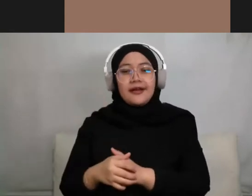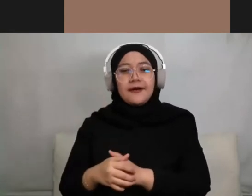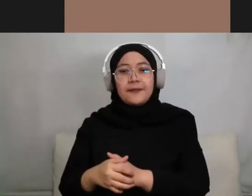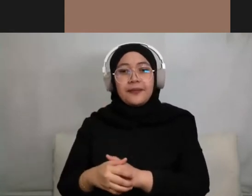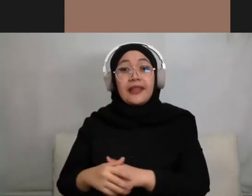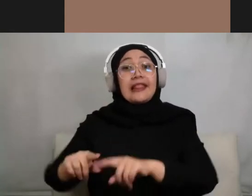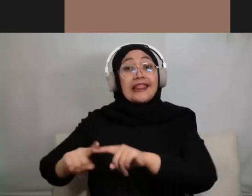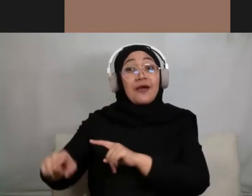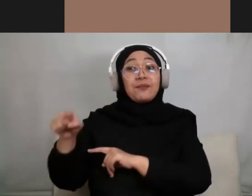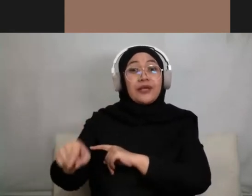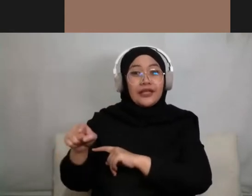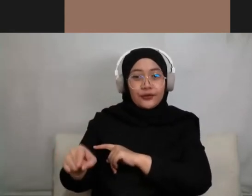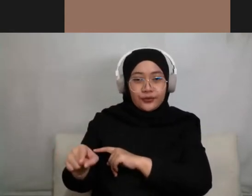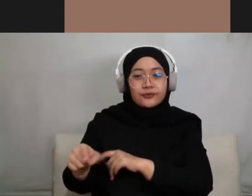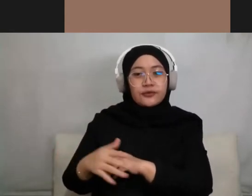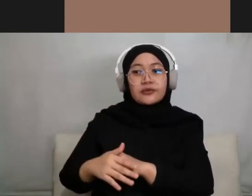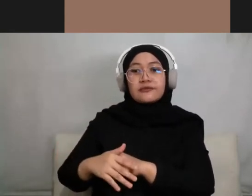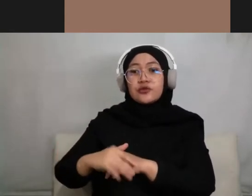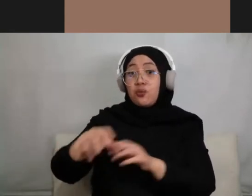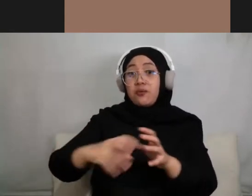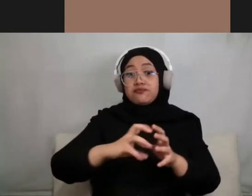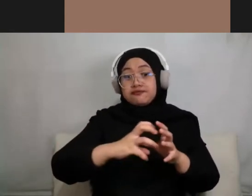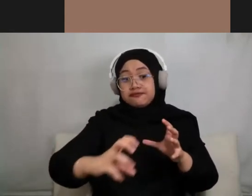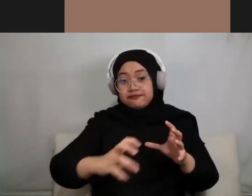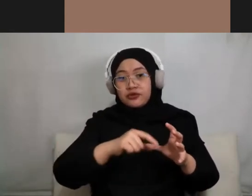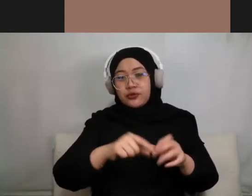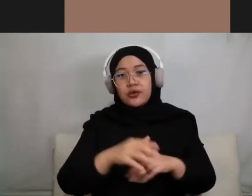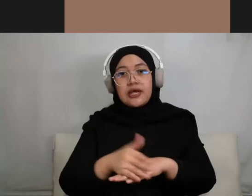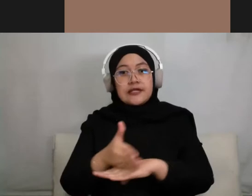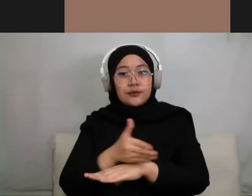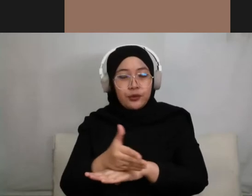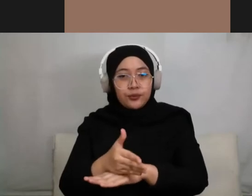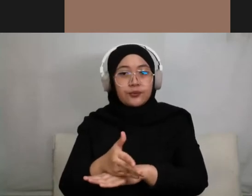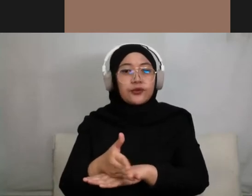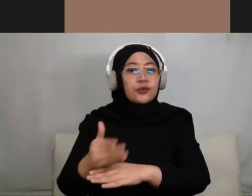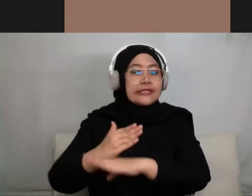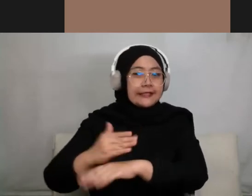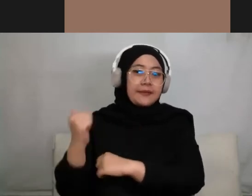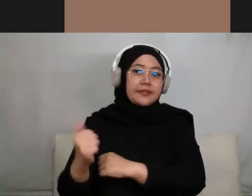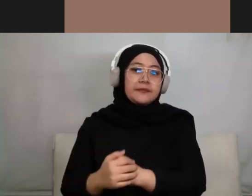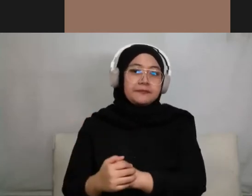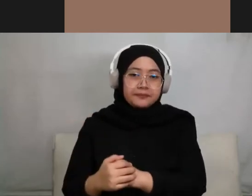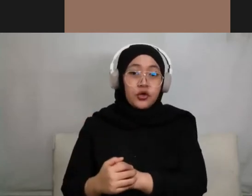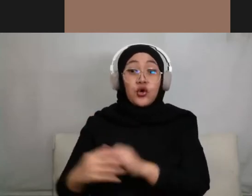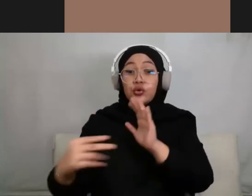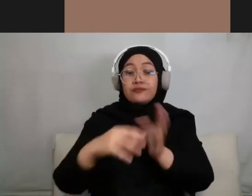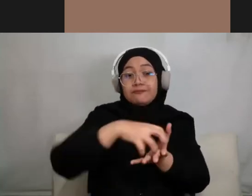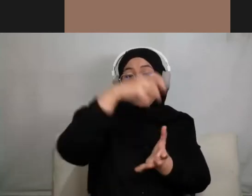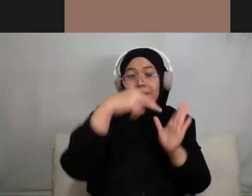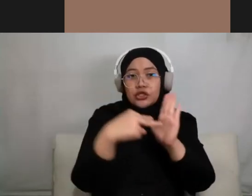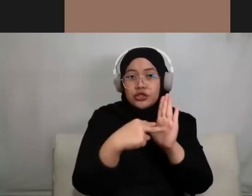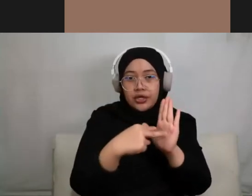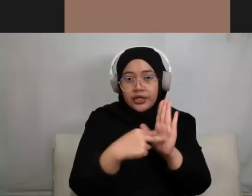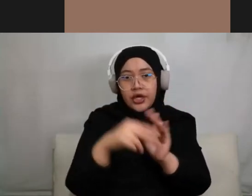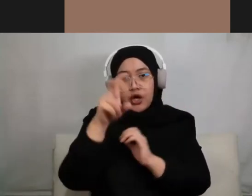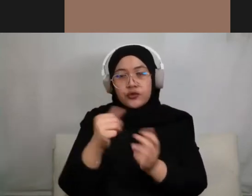that each and every problem can be sensed before it happens. For the charging also, we need to